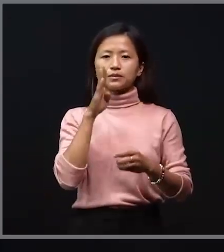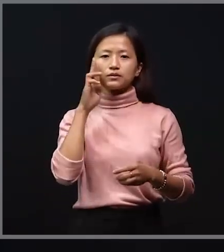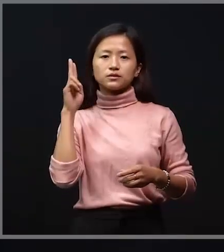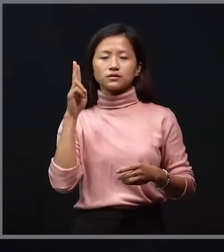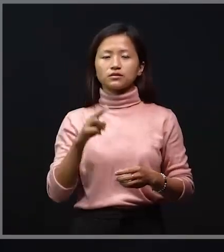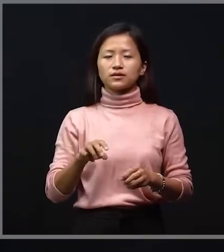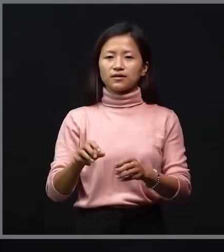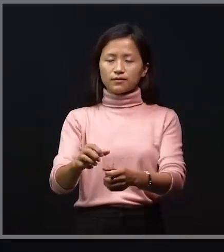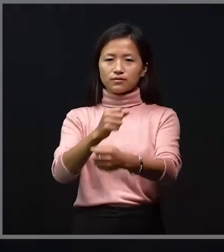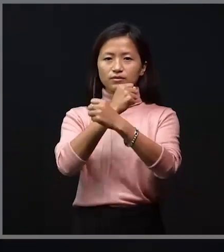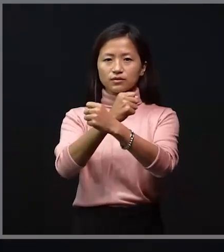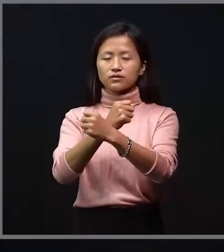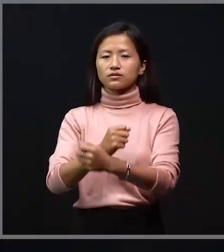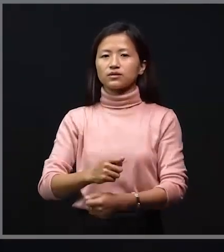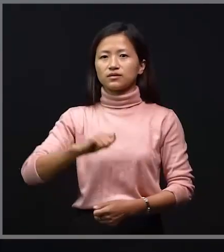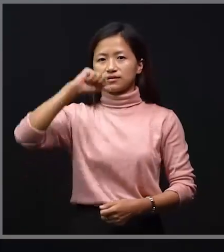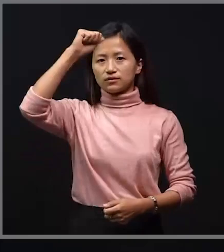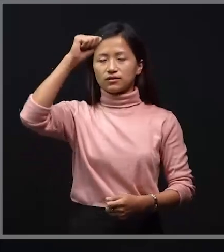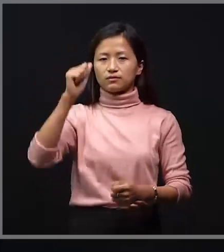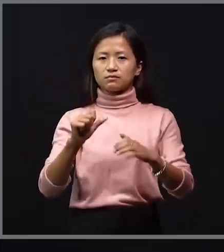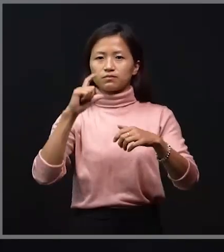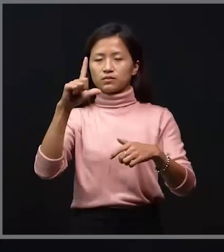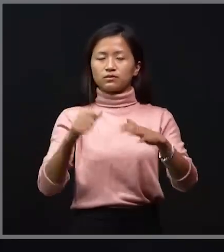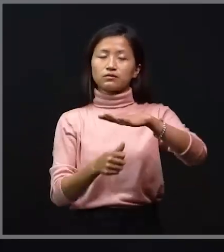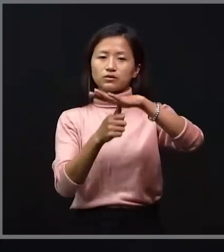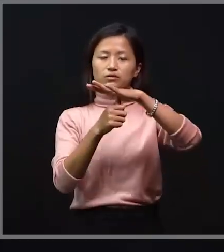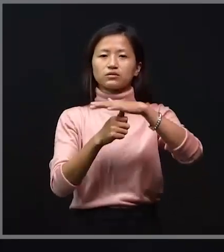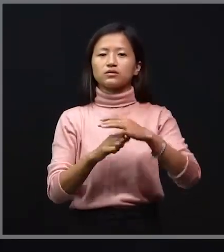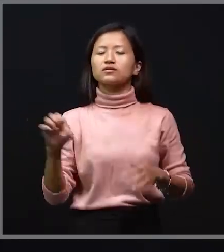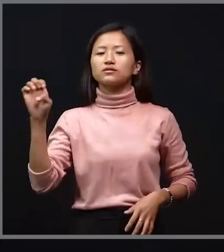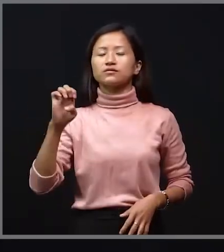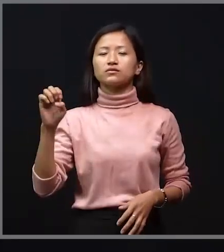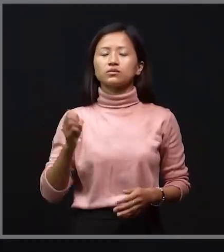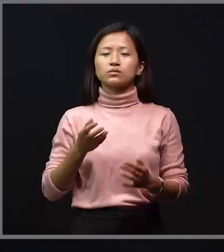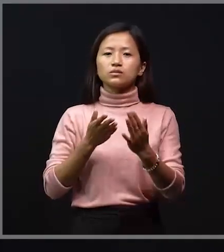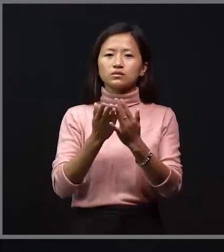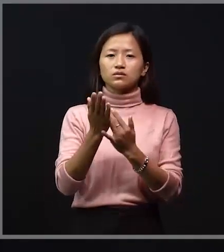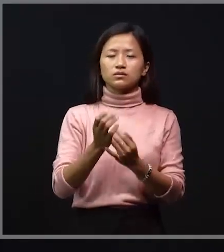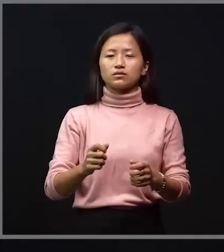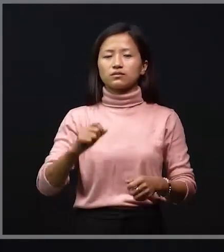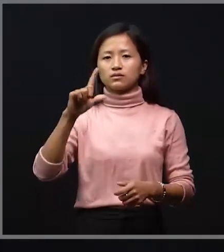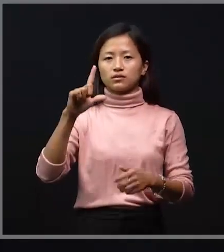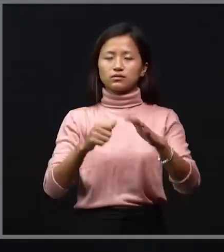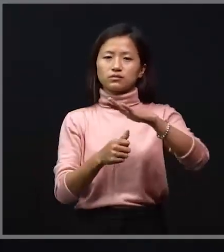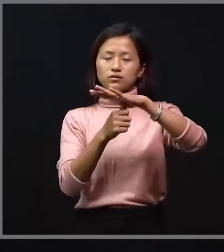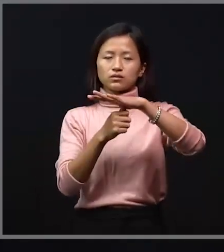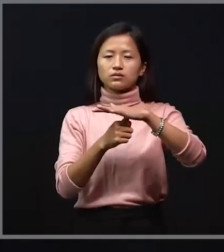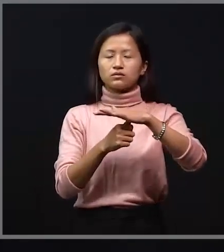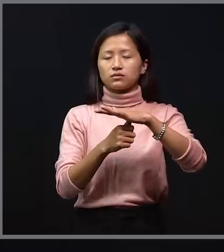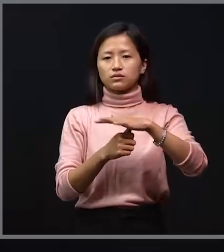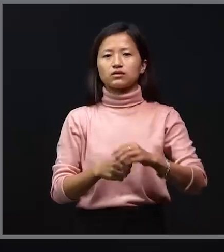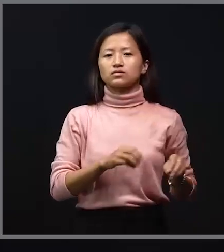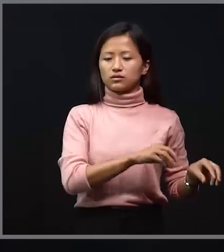started arresting the Indian leaders and so on. But even though the leaders were being arrested, still